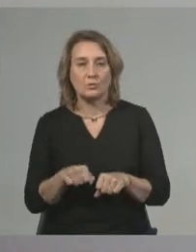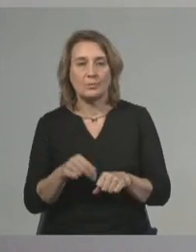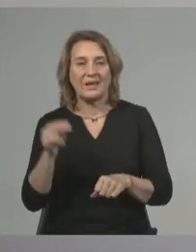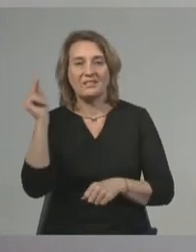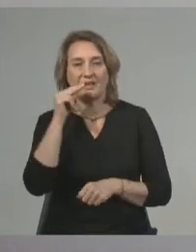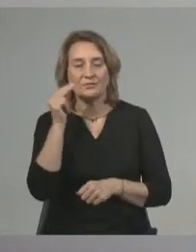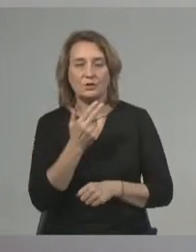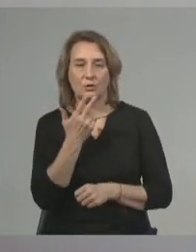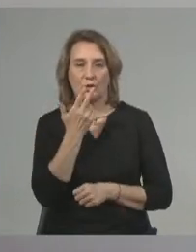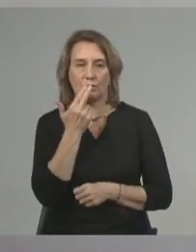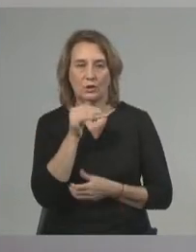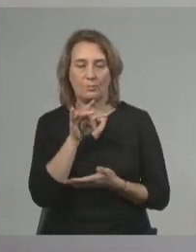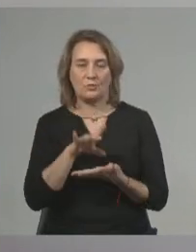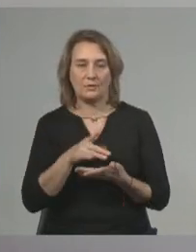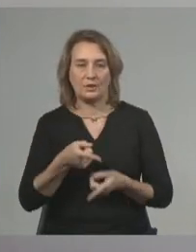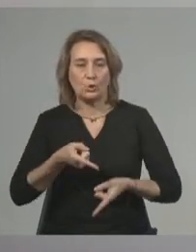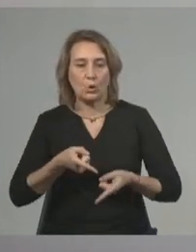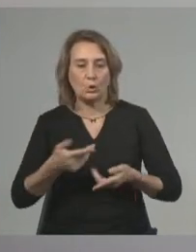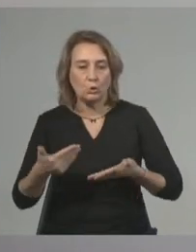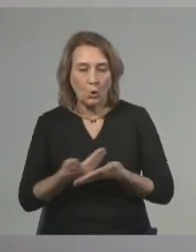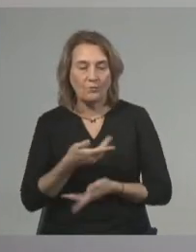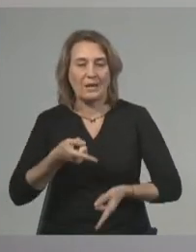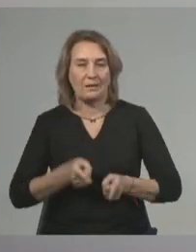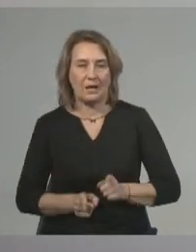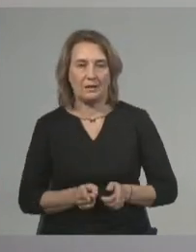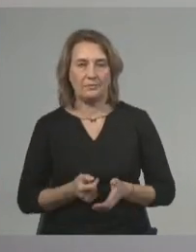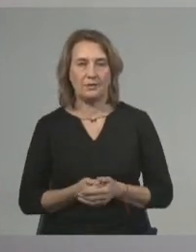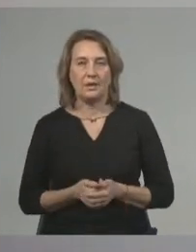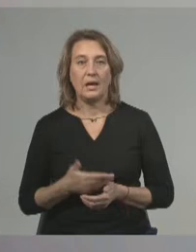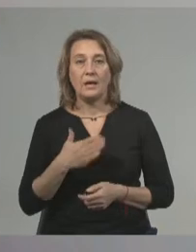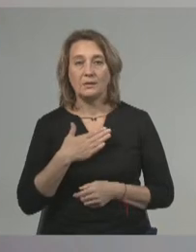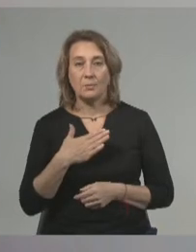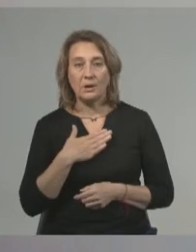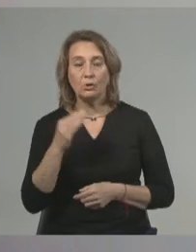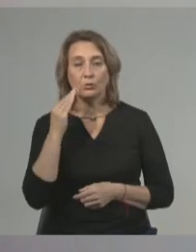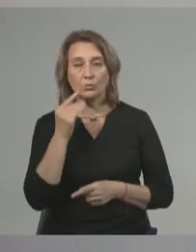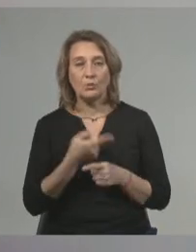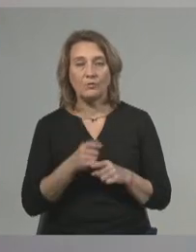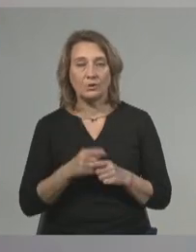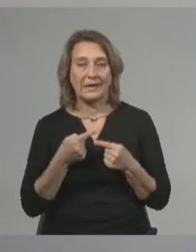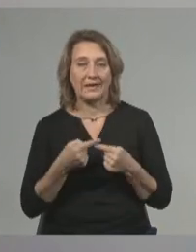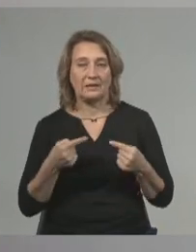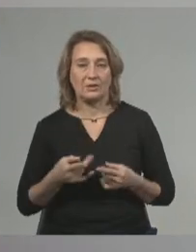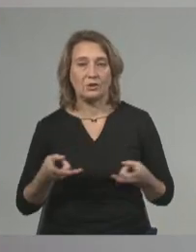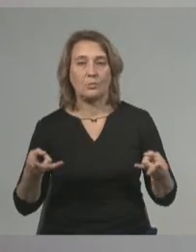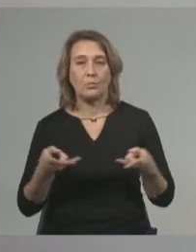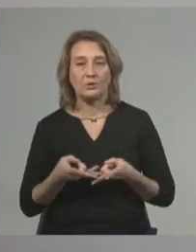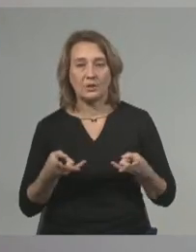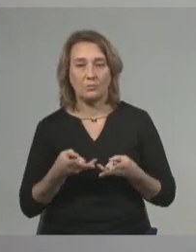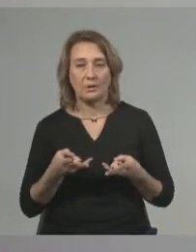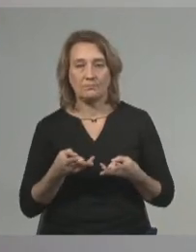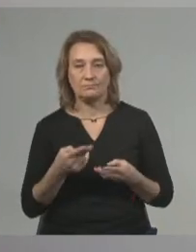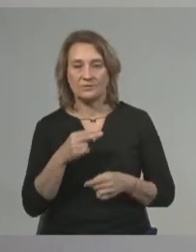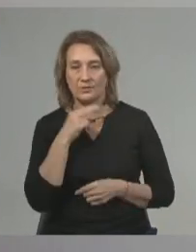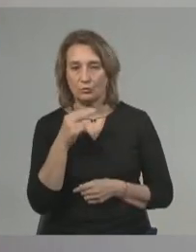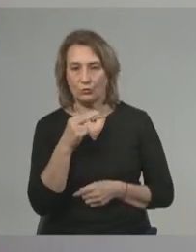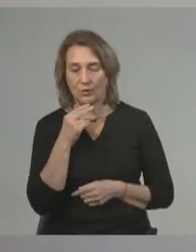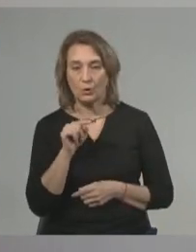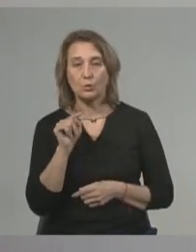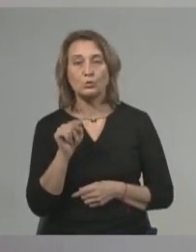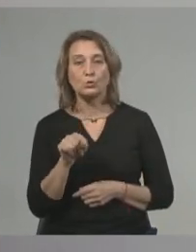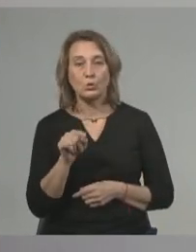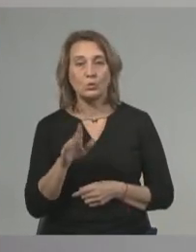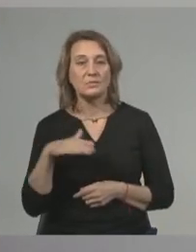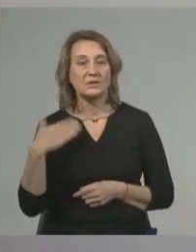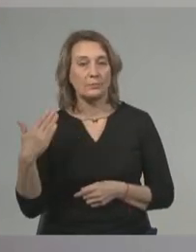each time i think that that's those are kind of the things that we have in mind in confidencial so on the one hand we understand that we would